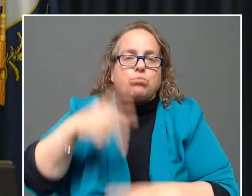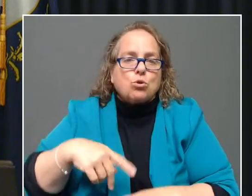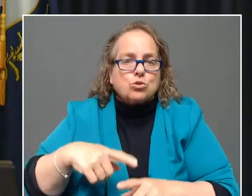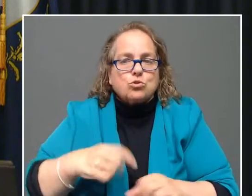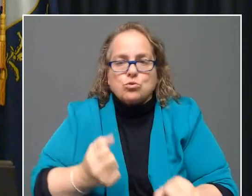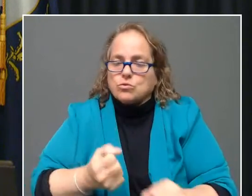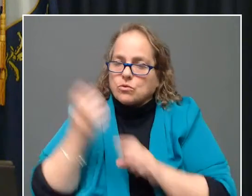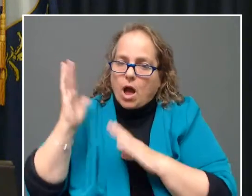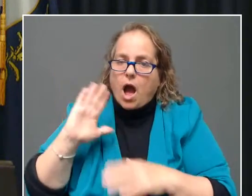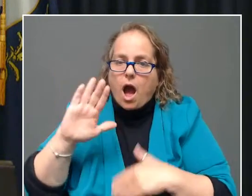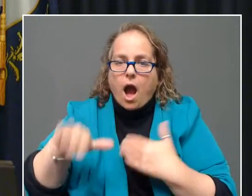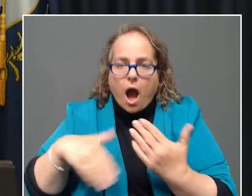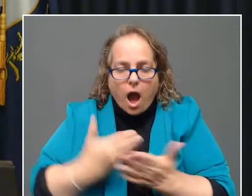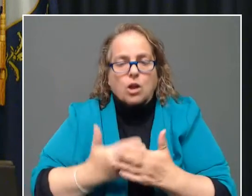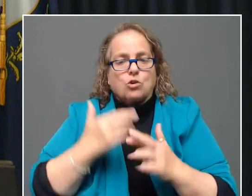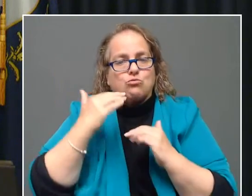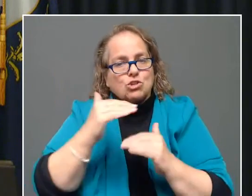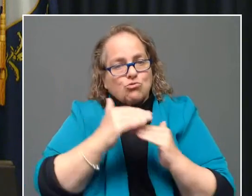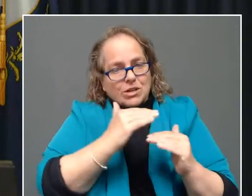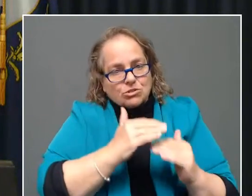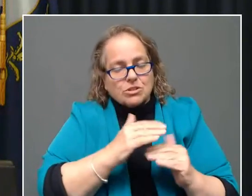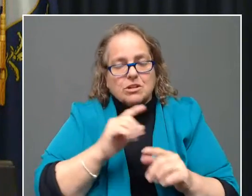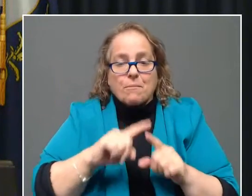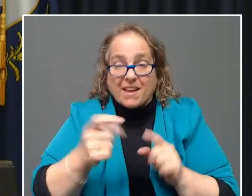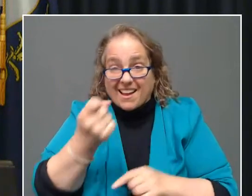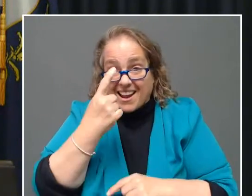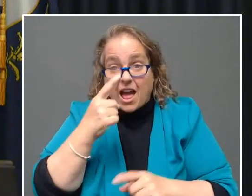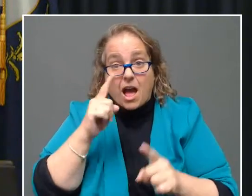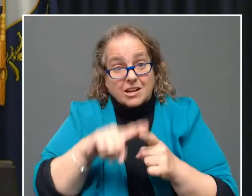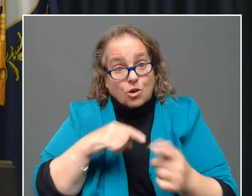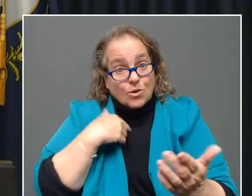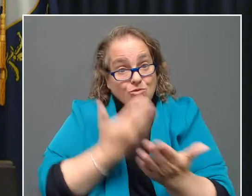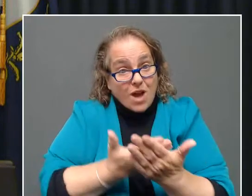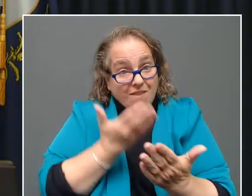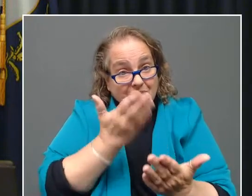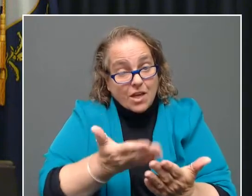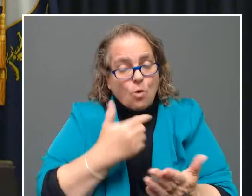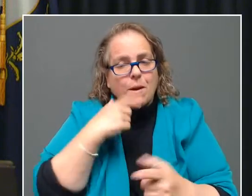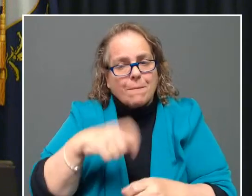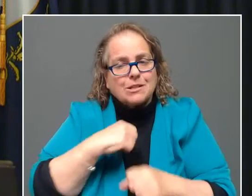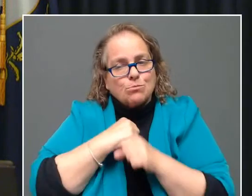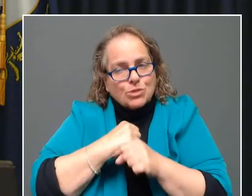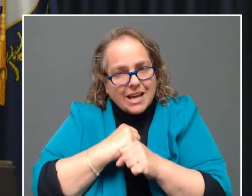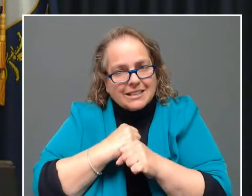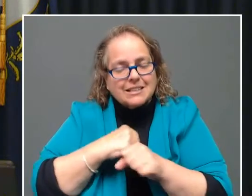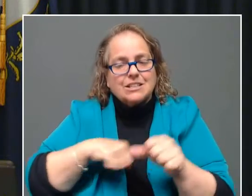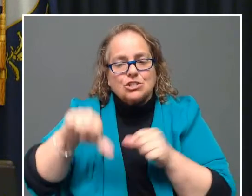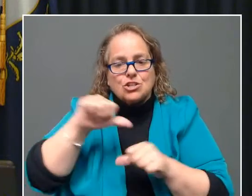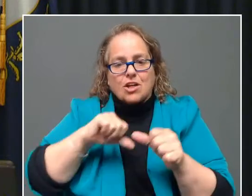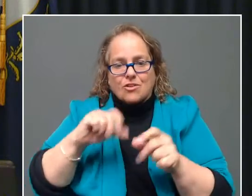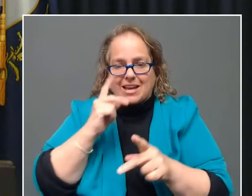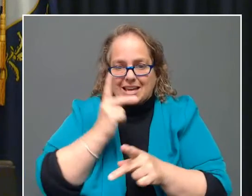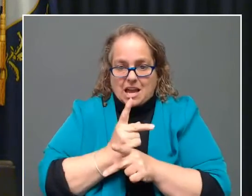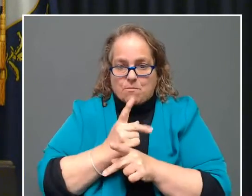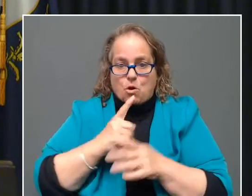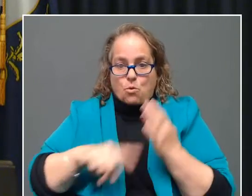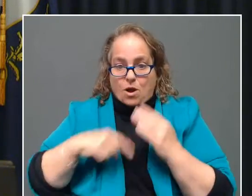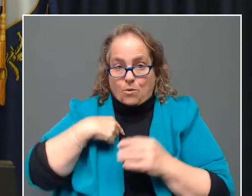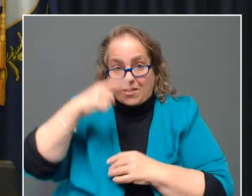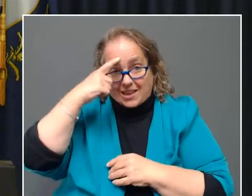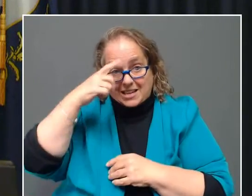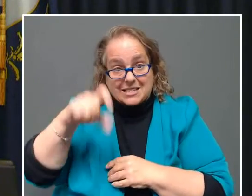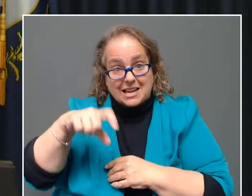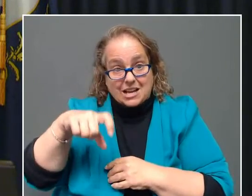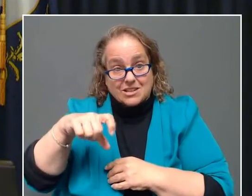anymore. But until we get there, we got to protect one another, and we're going to keep in what we believe is necessary. And Chad, we're not going to be afraid if